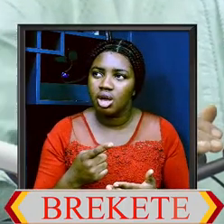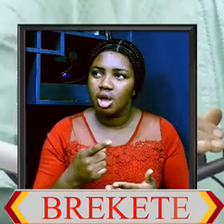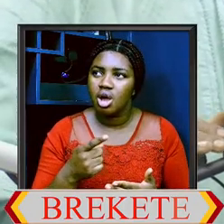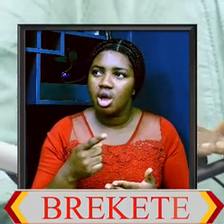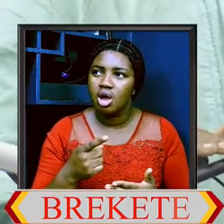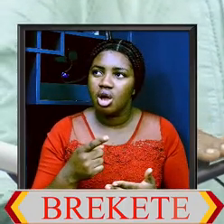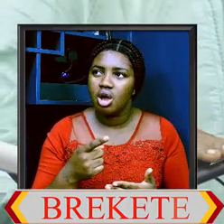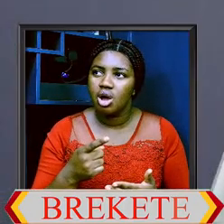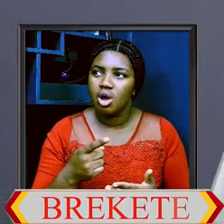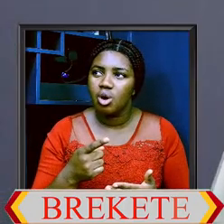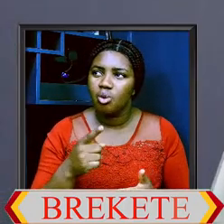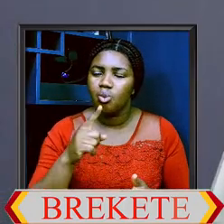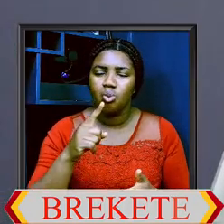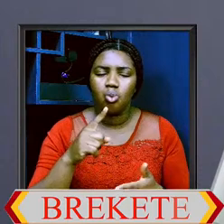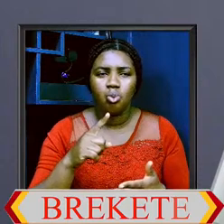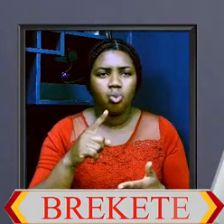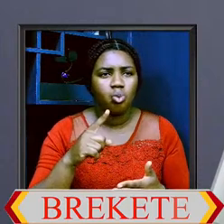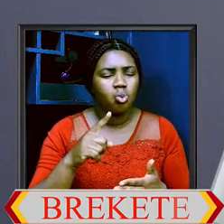what